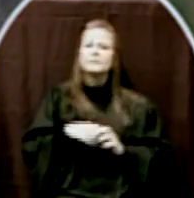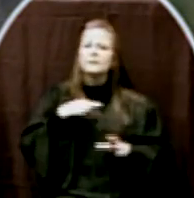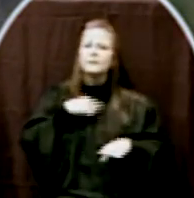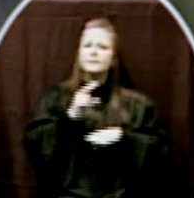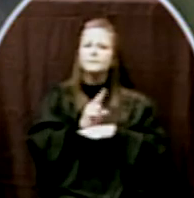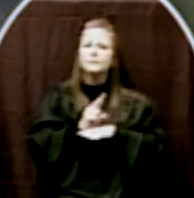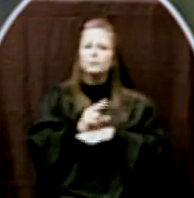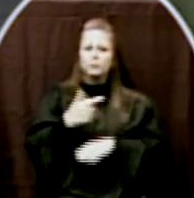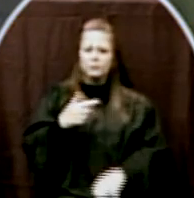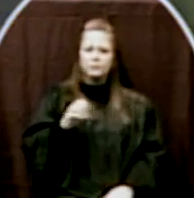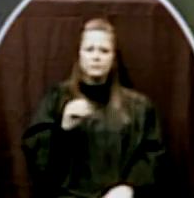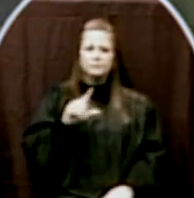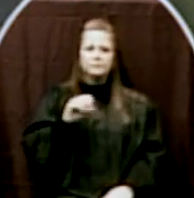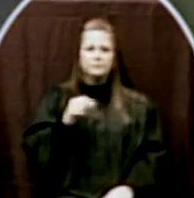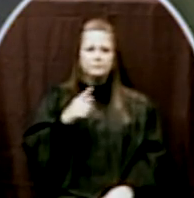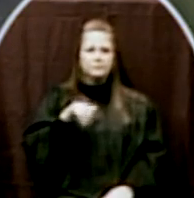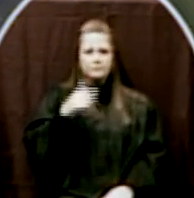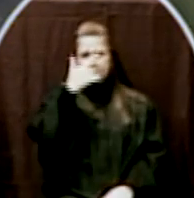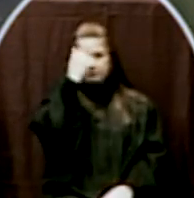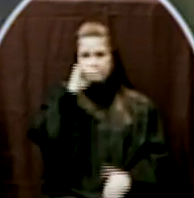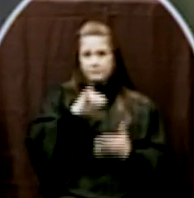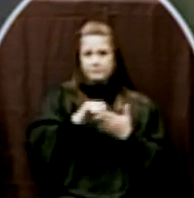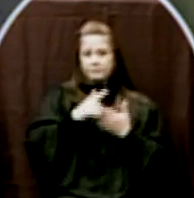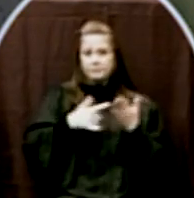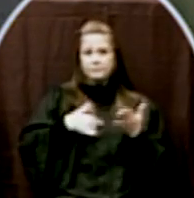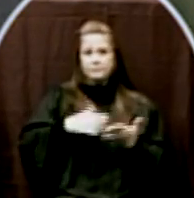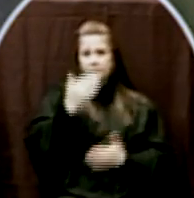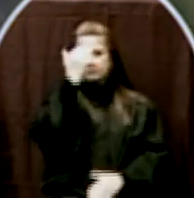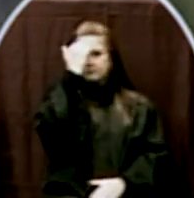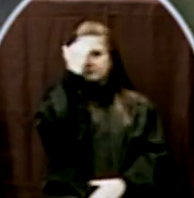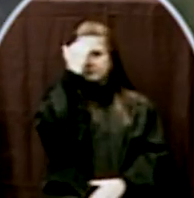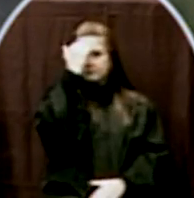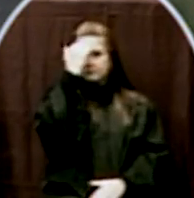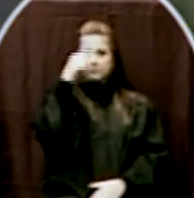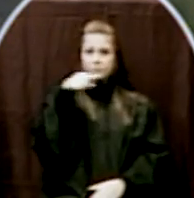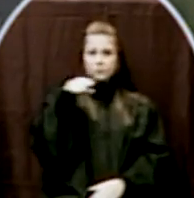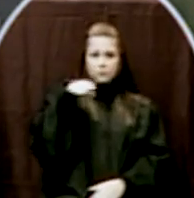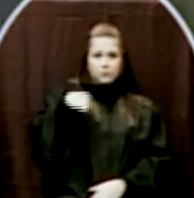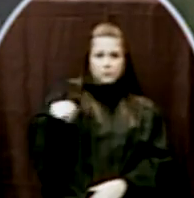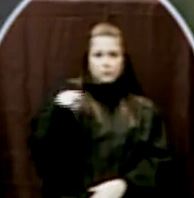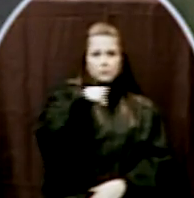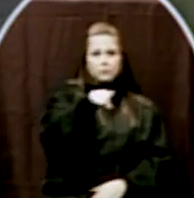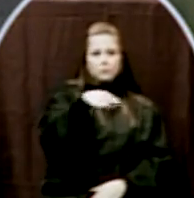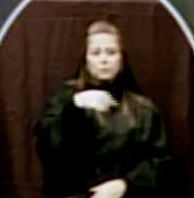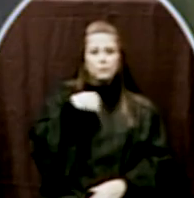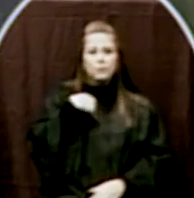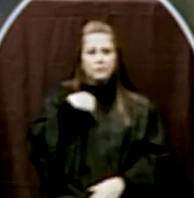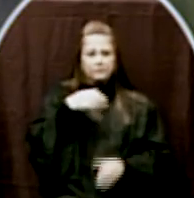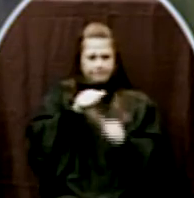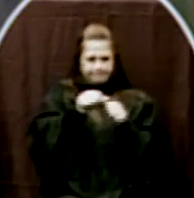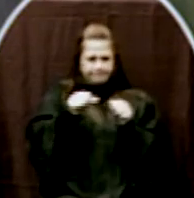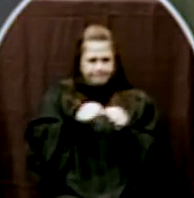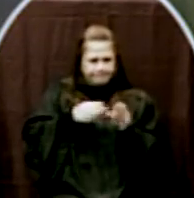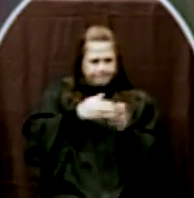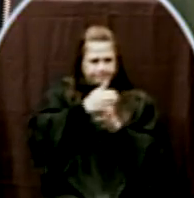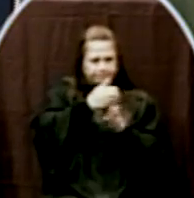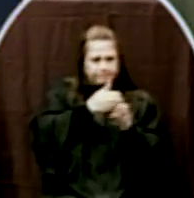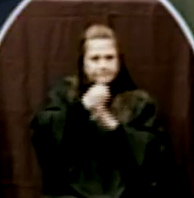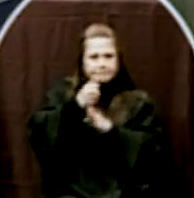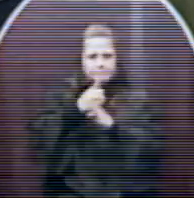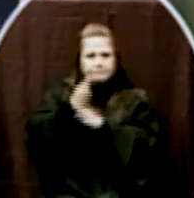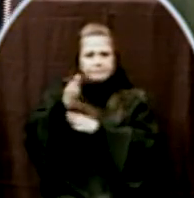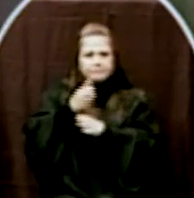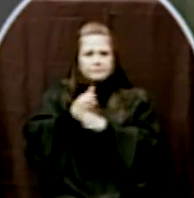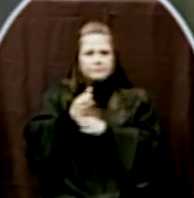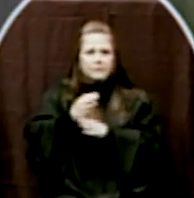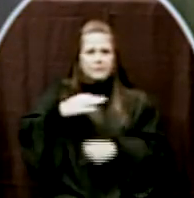what I know, that's what I do. But each one of you graduates has a group of faculty in your chosen major who have done the same thing for you.